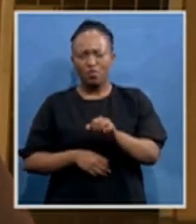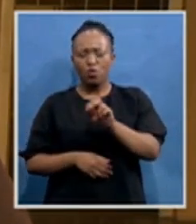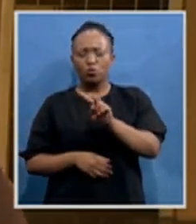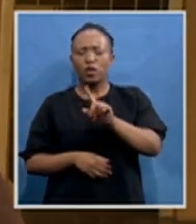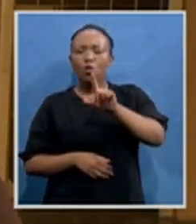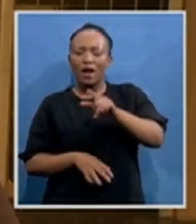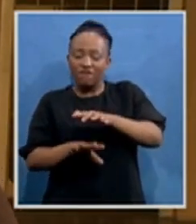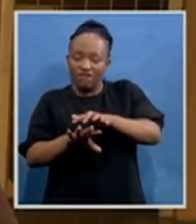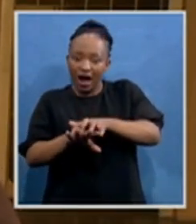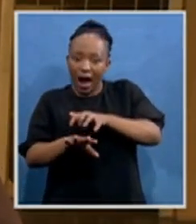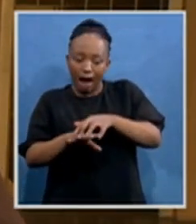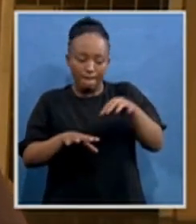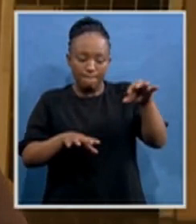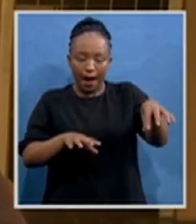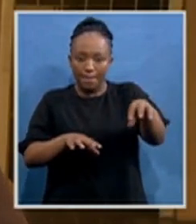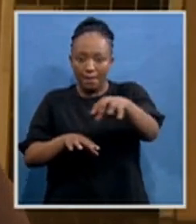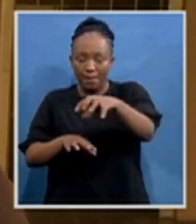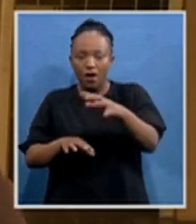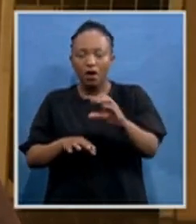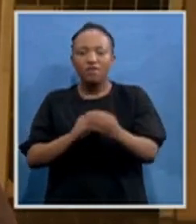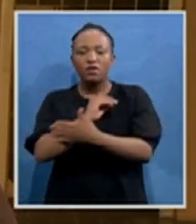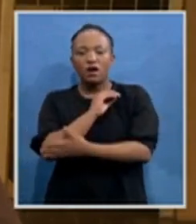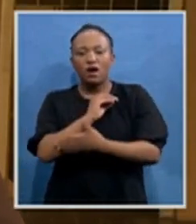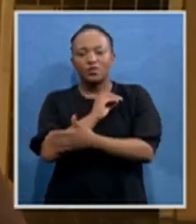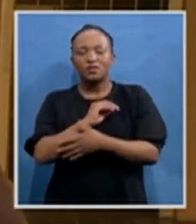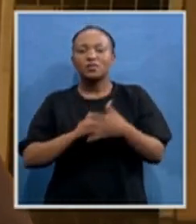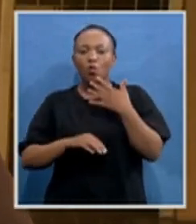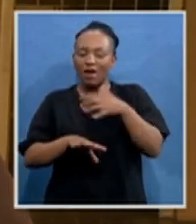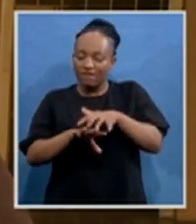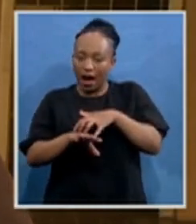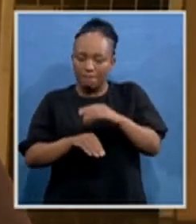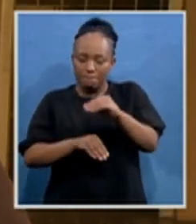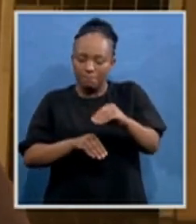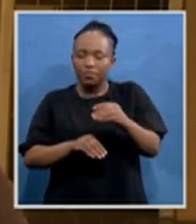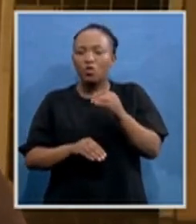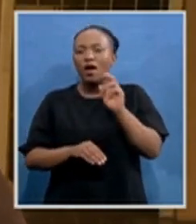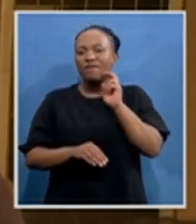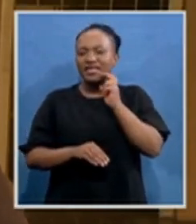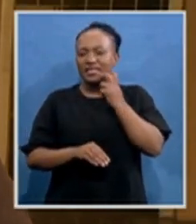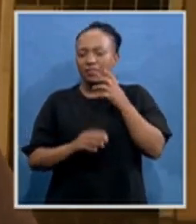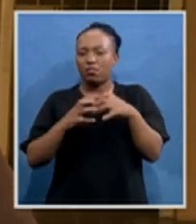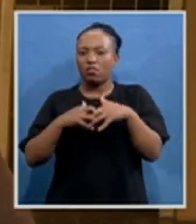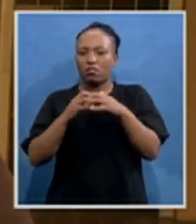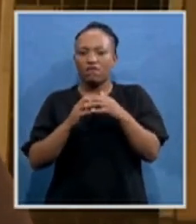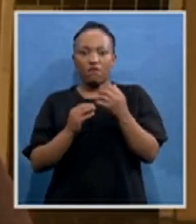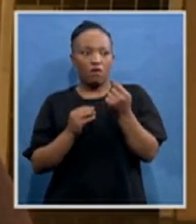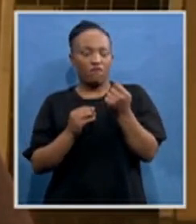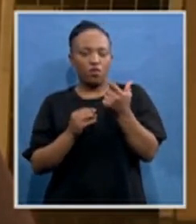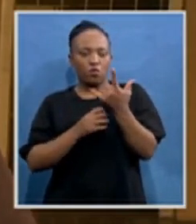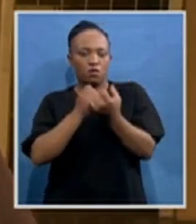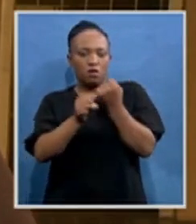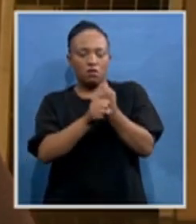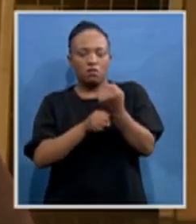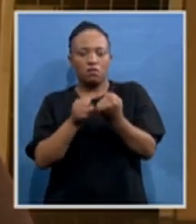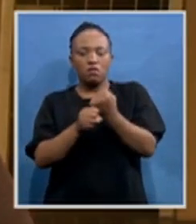country where they are producing fruit and vegetables for the past several years. There's 96 smaller projects that includes